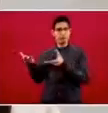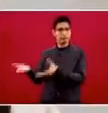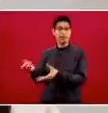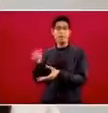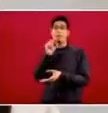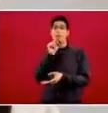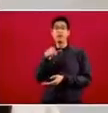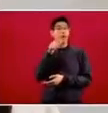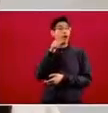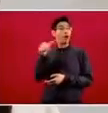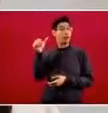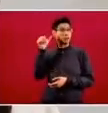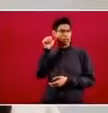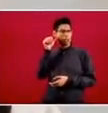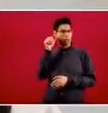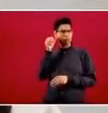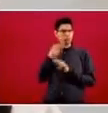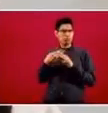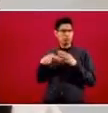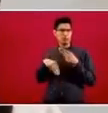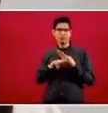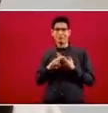today